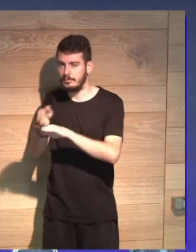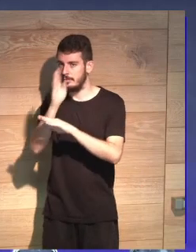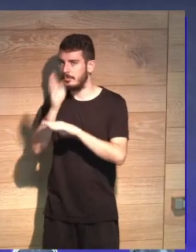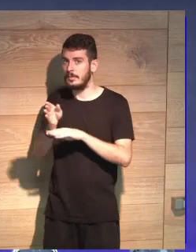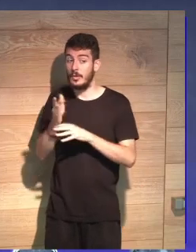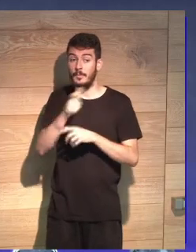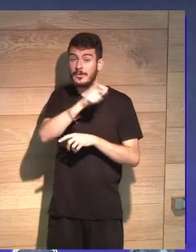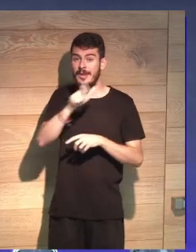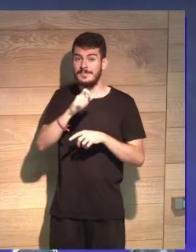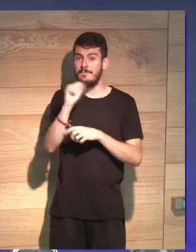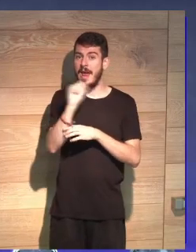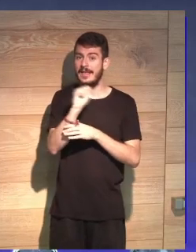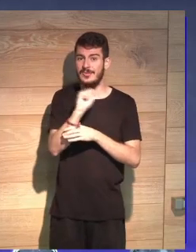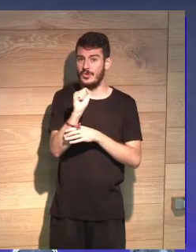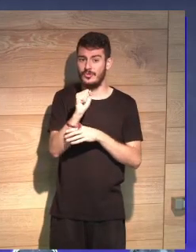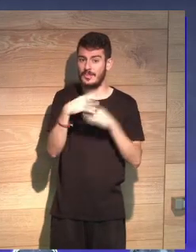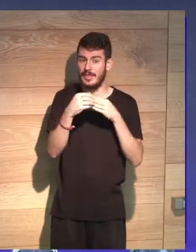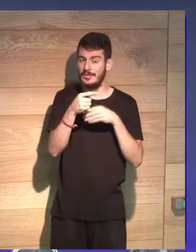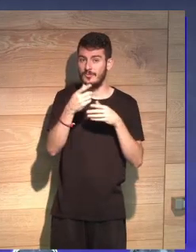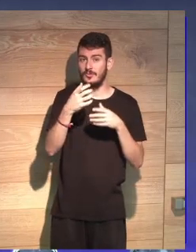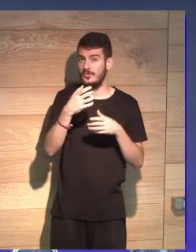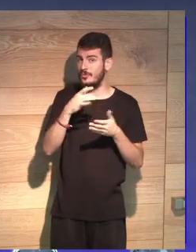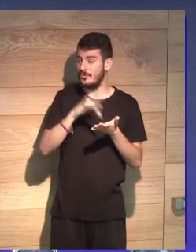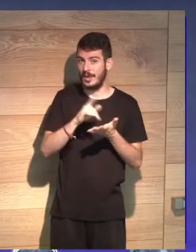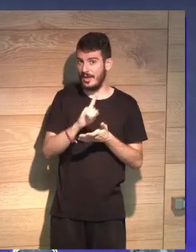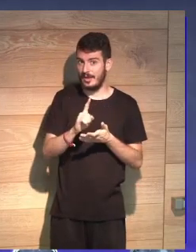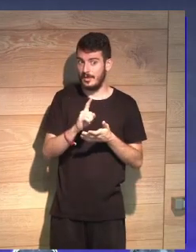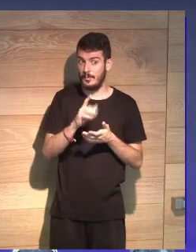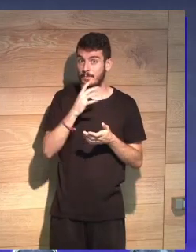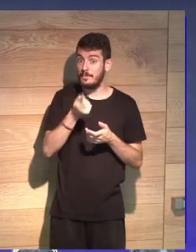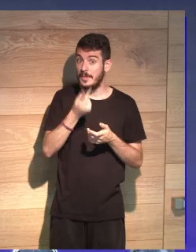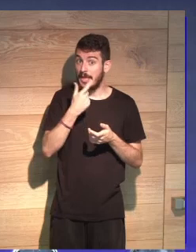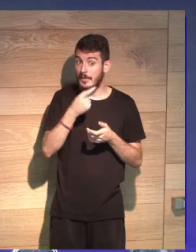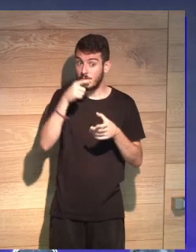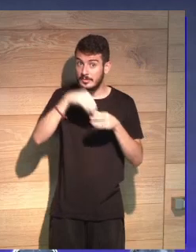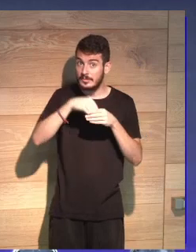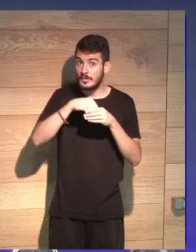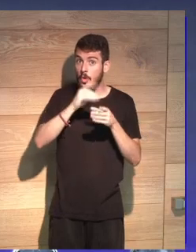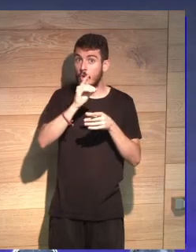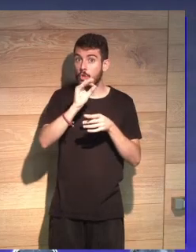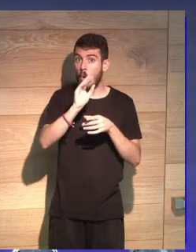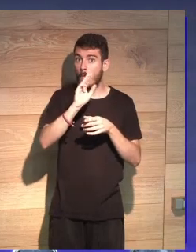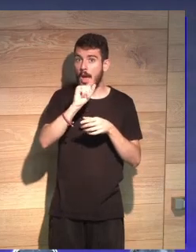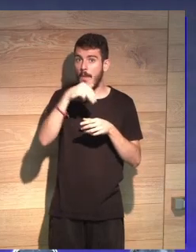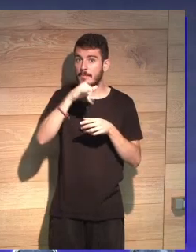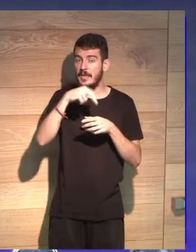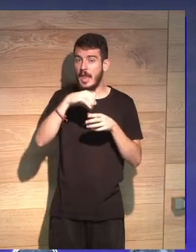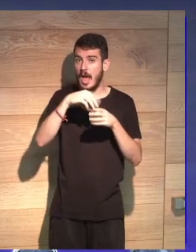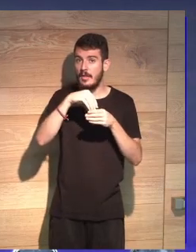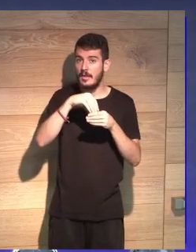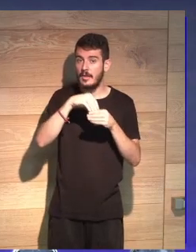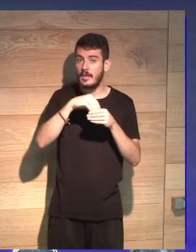drives me towards my goal. So with Parkinson patients, when we provide them with medicines, drugs